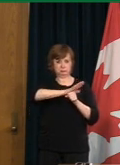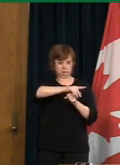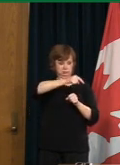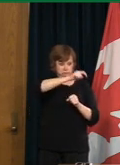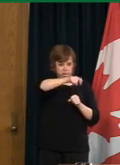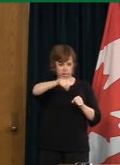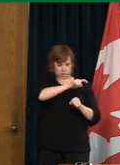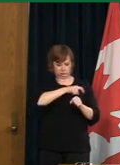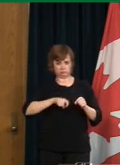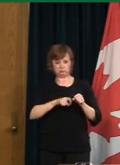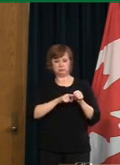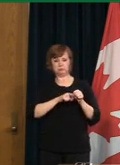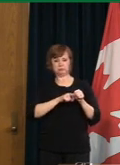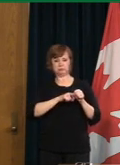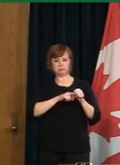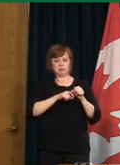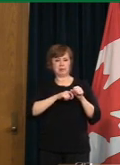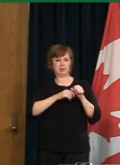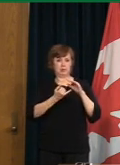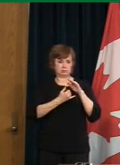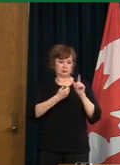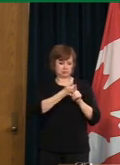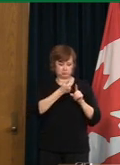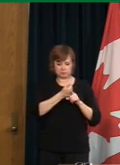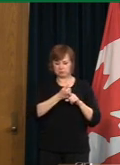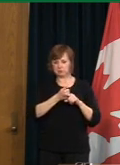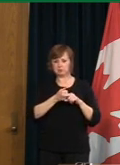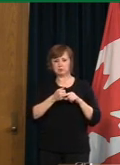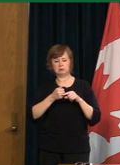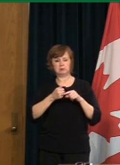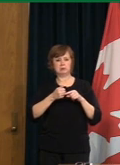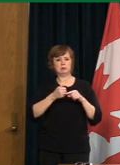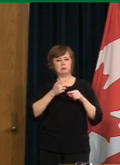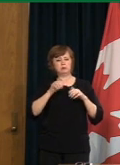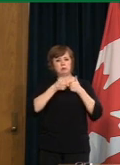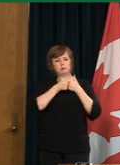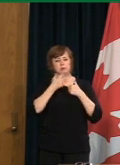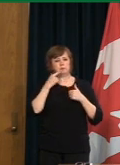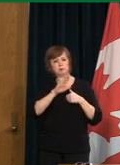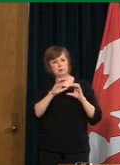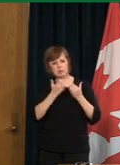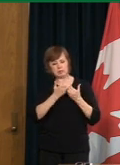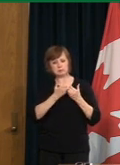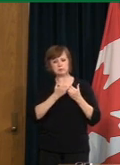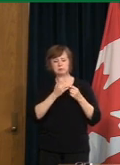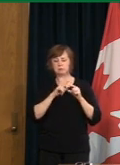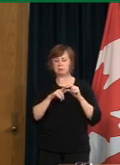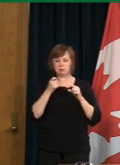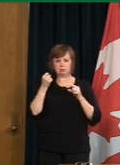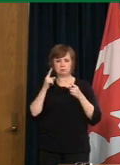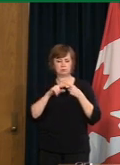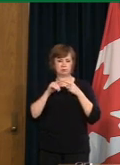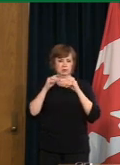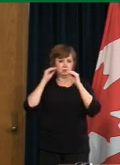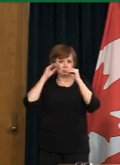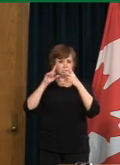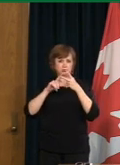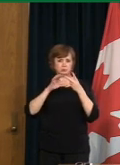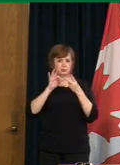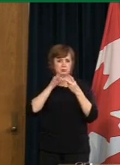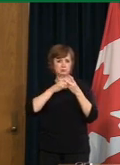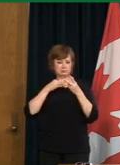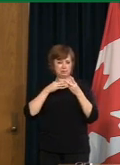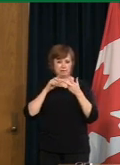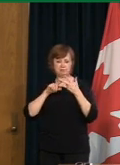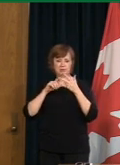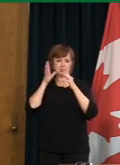but I think so far schools have done extremely well, and the credit really goes to the teachers, the staff in the schools, the parents, and the children themselves who have